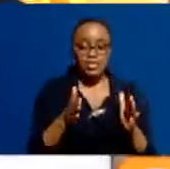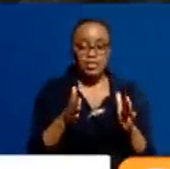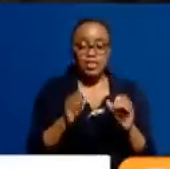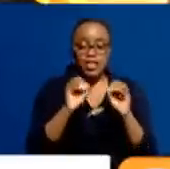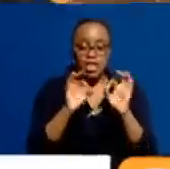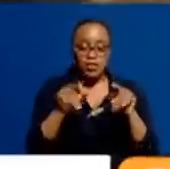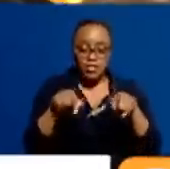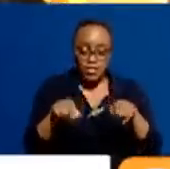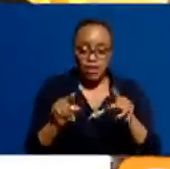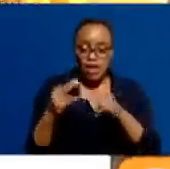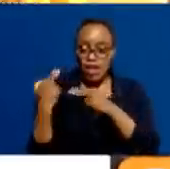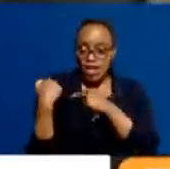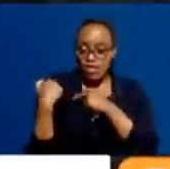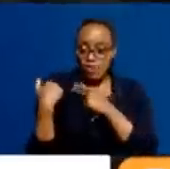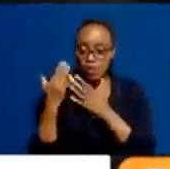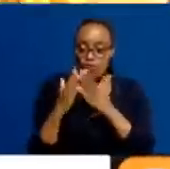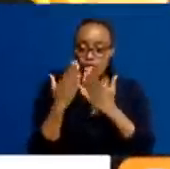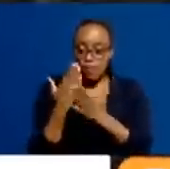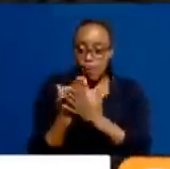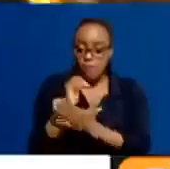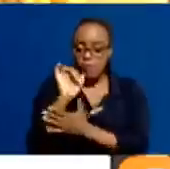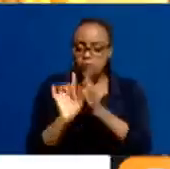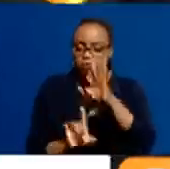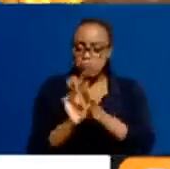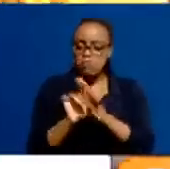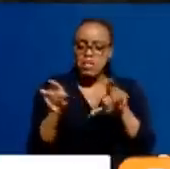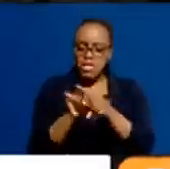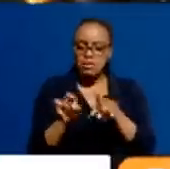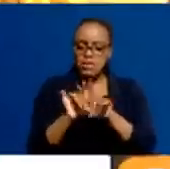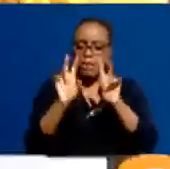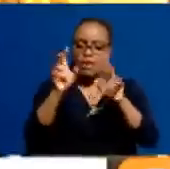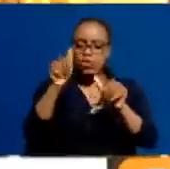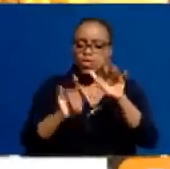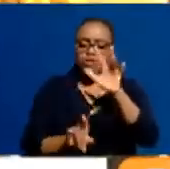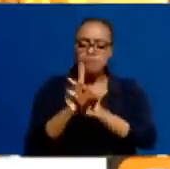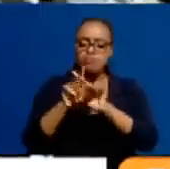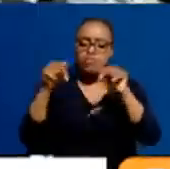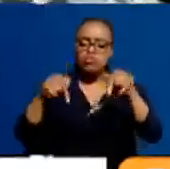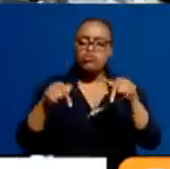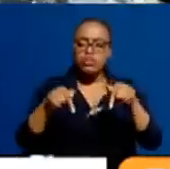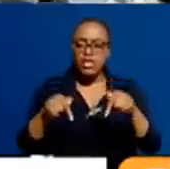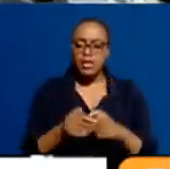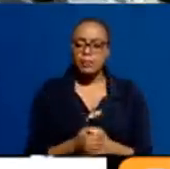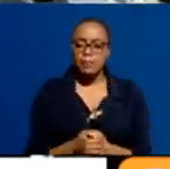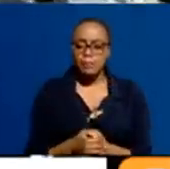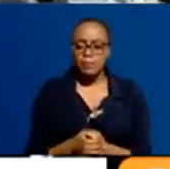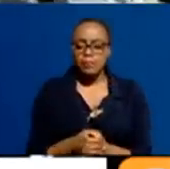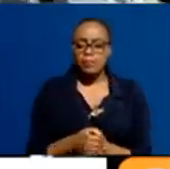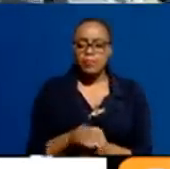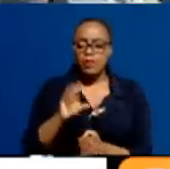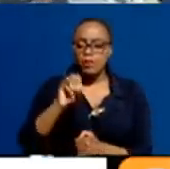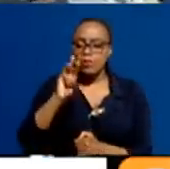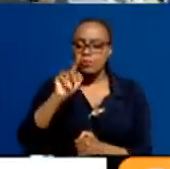if he was the one filing this petition, would raise the same issues that I'm raising today. My Lord, Mr. Omtata is